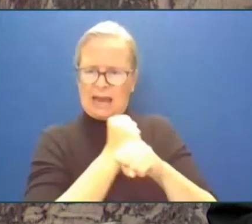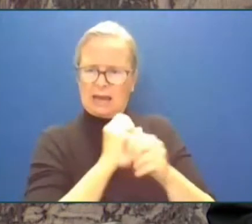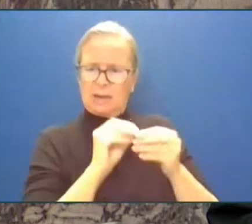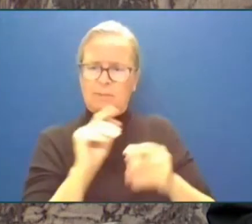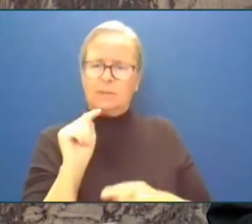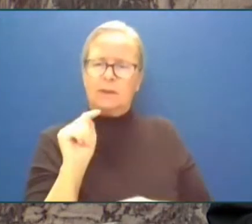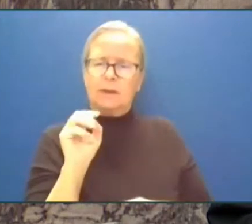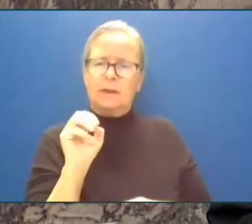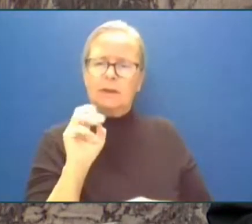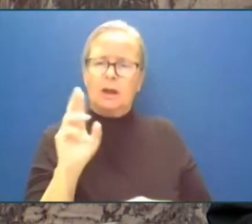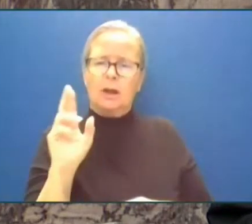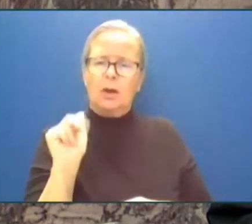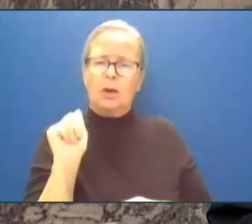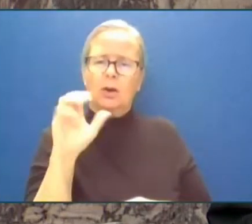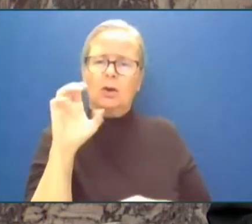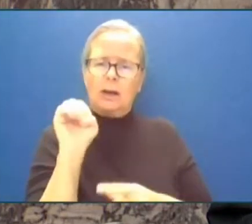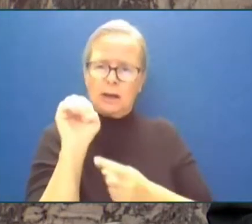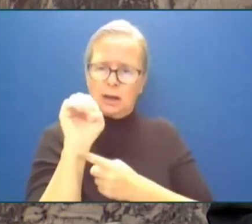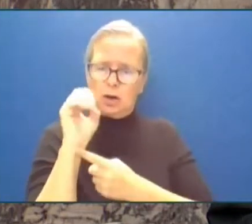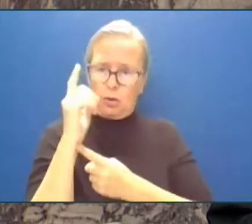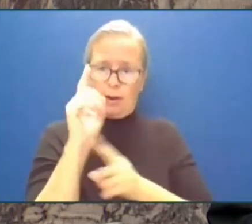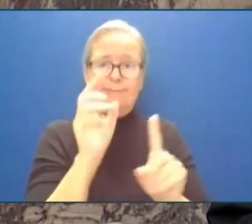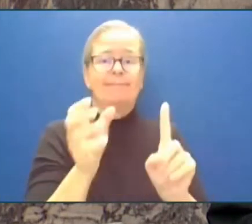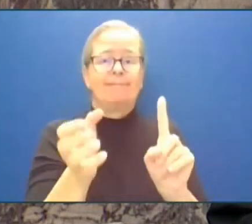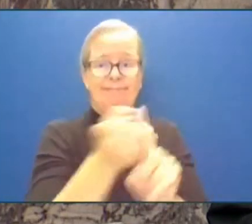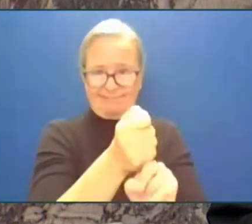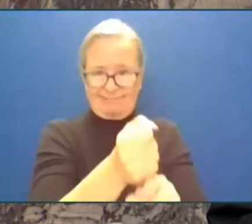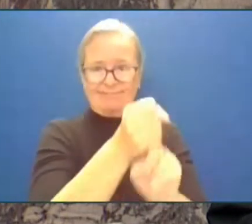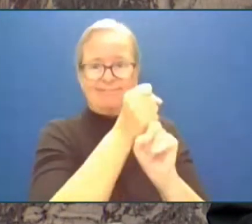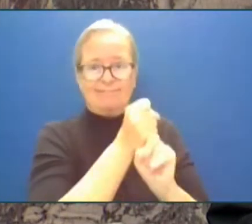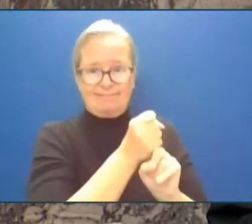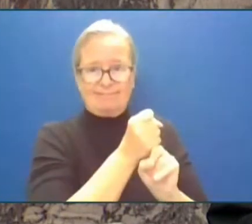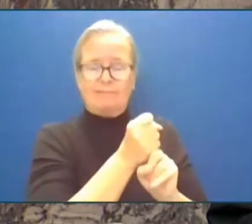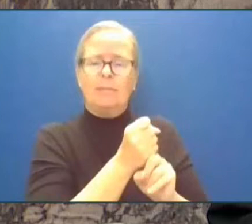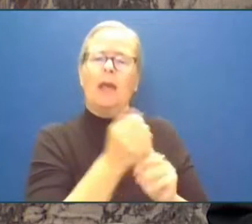400 times last year. 400 times.